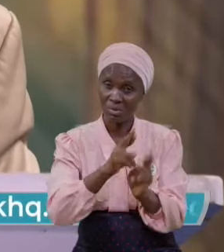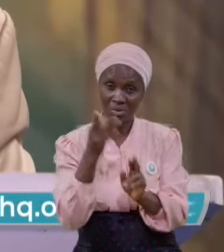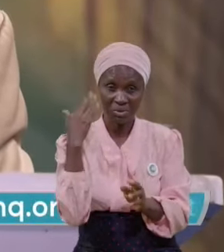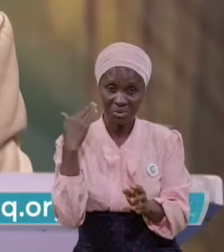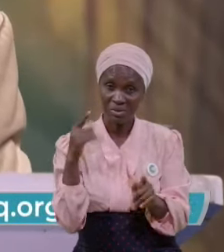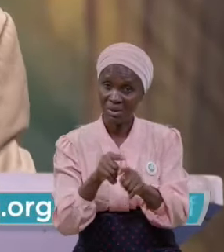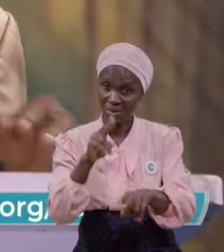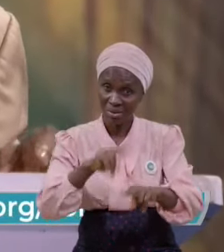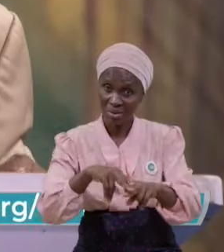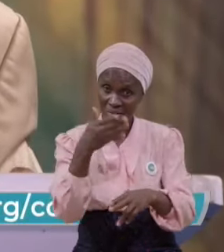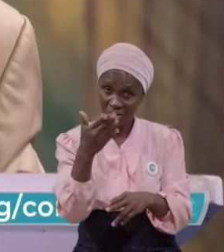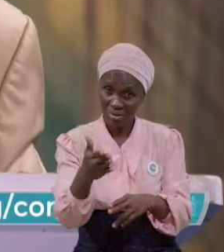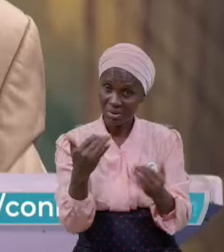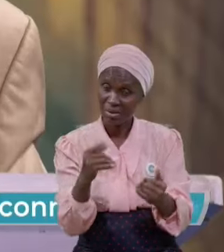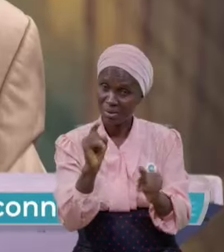hypocrisy. Help me.